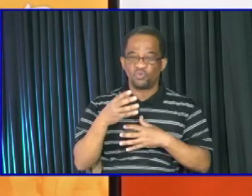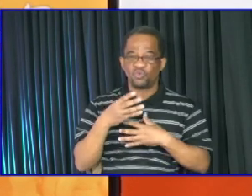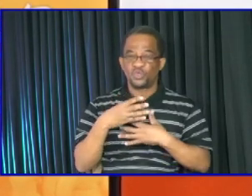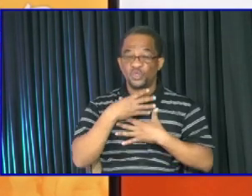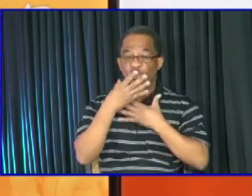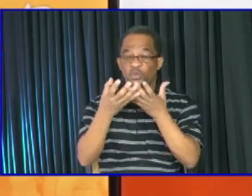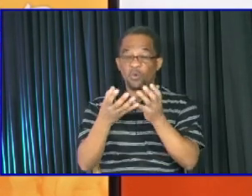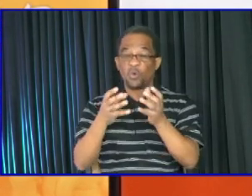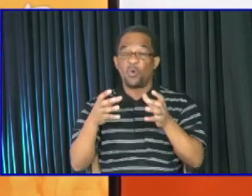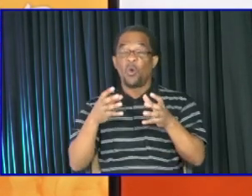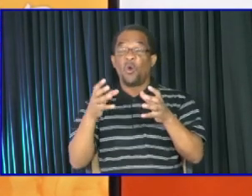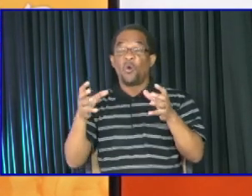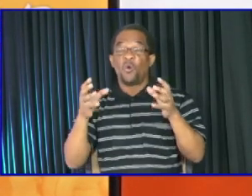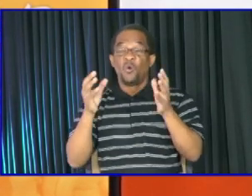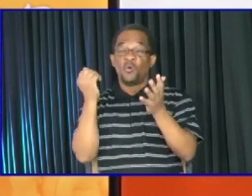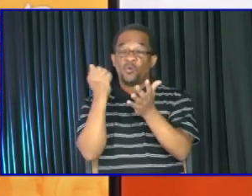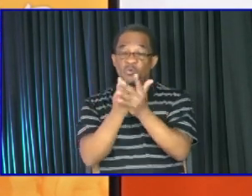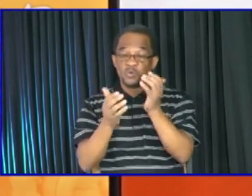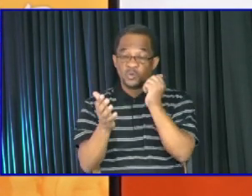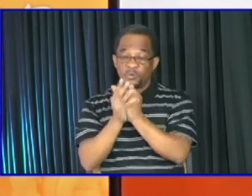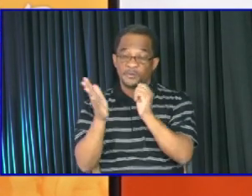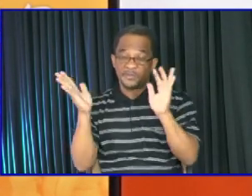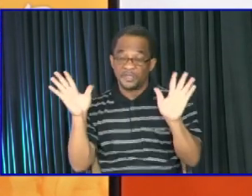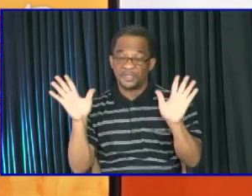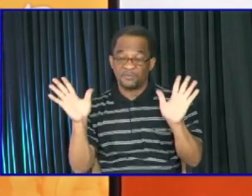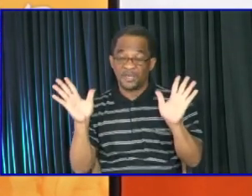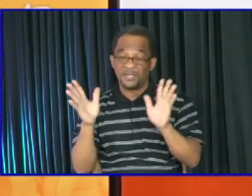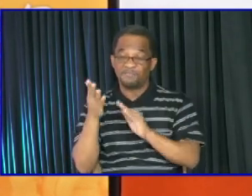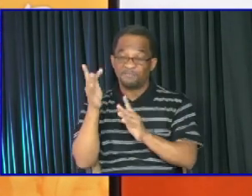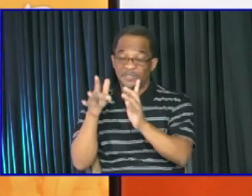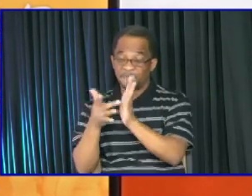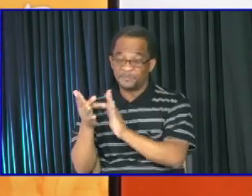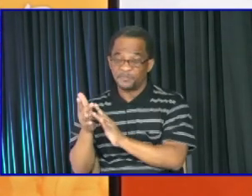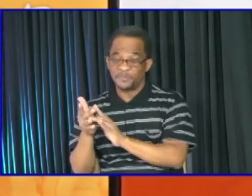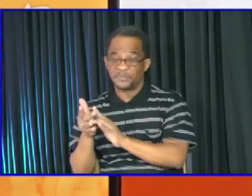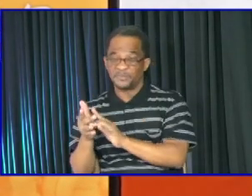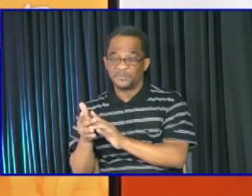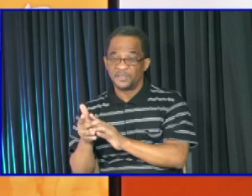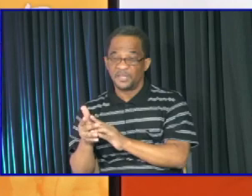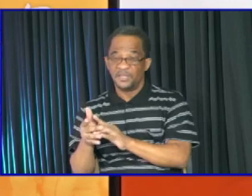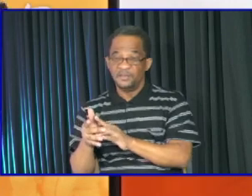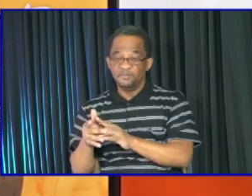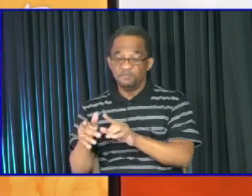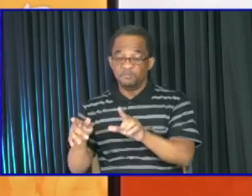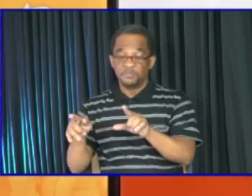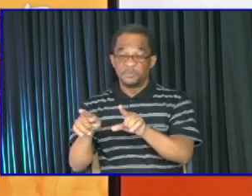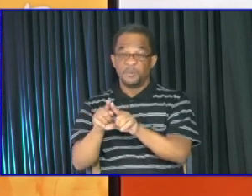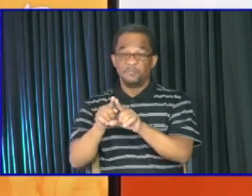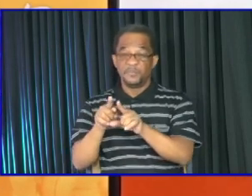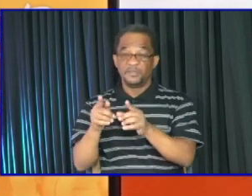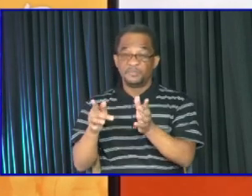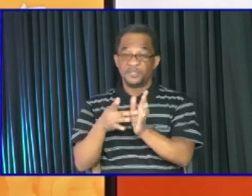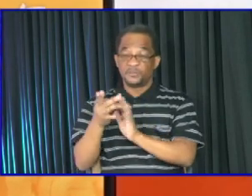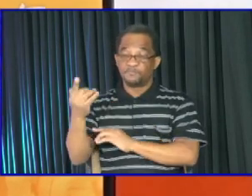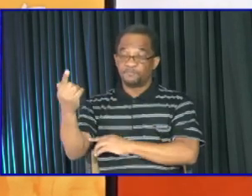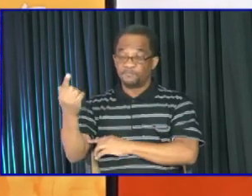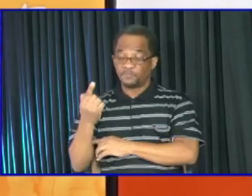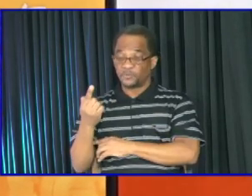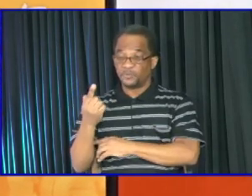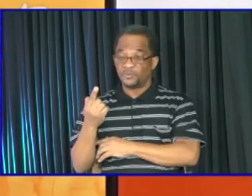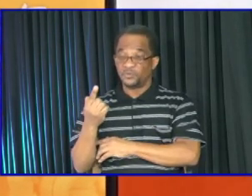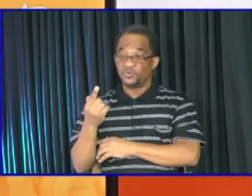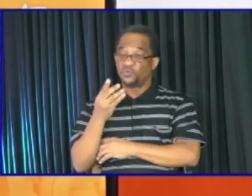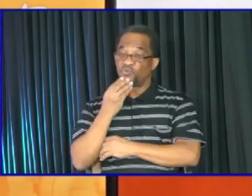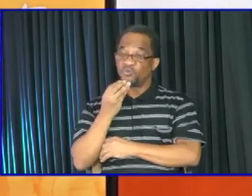him," I am happy that inasmuch as he came to his own and his own received him not, long ago